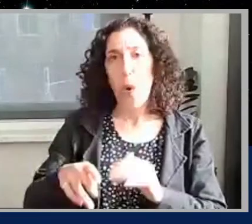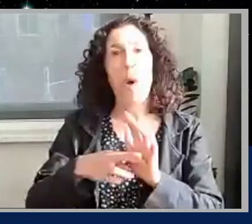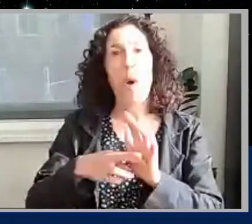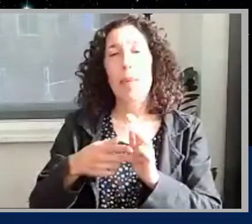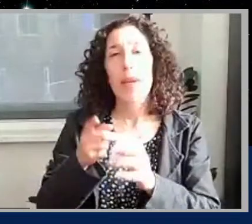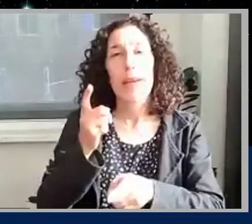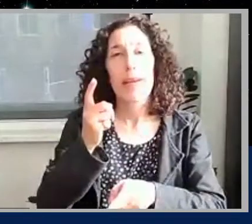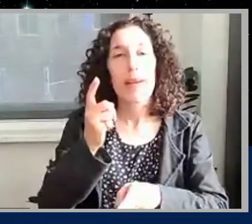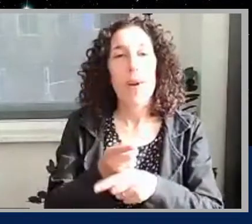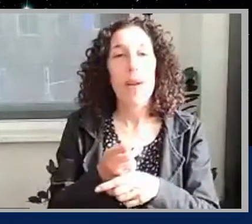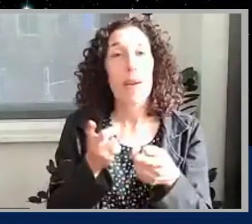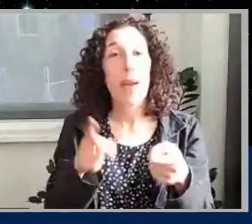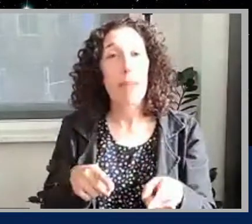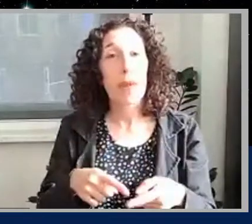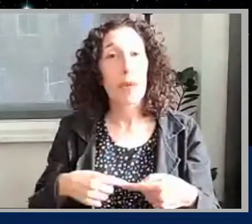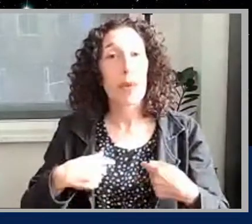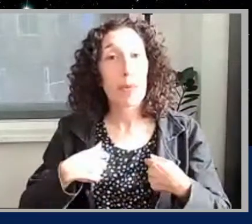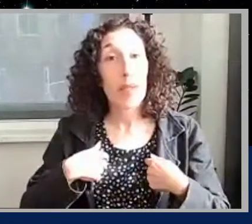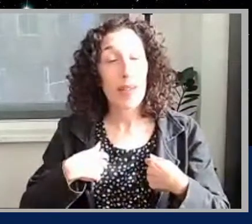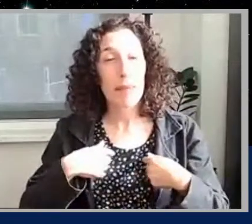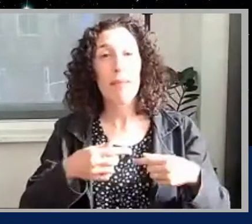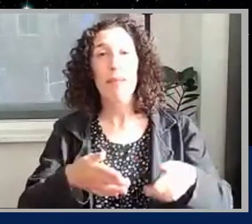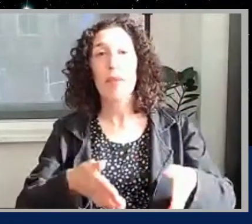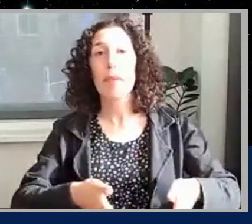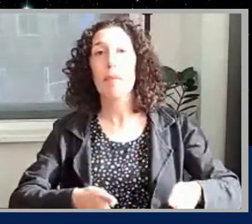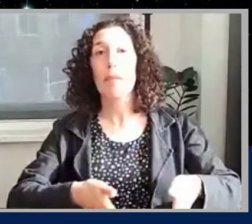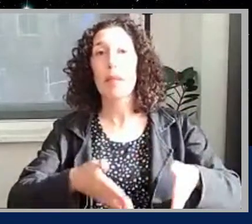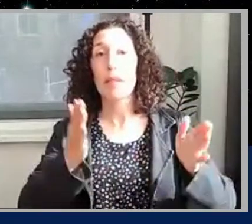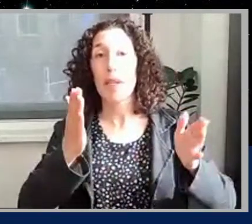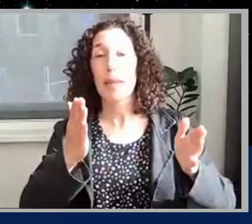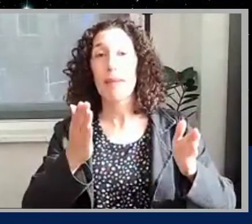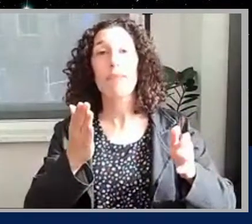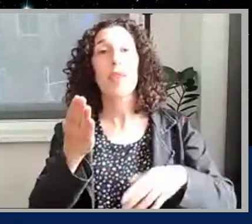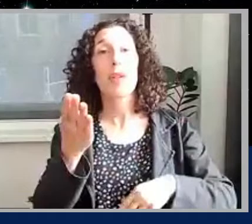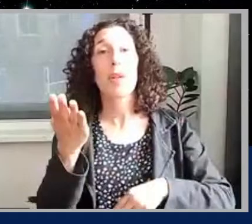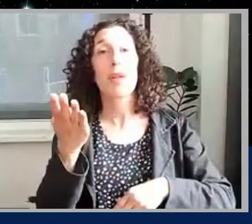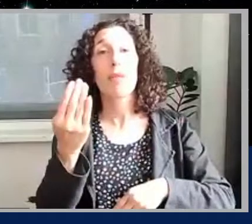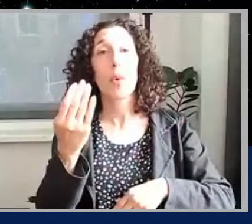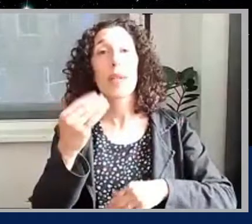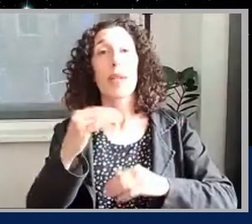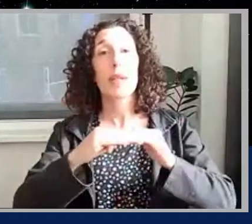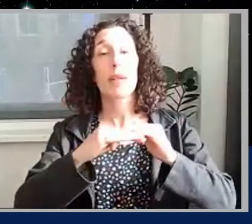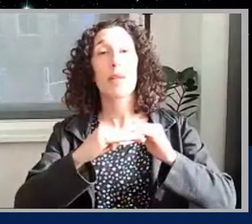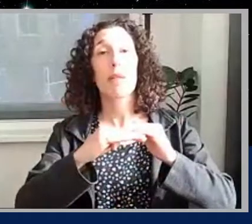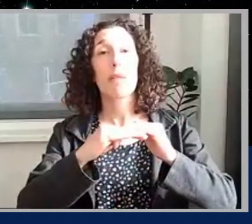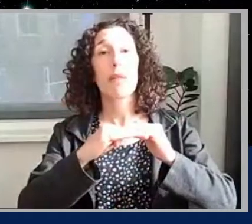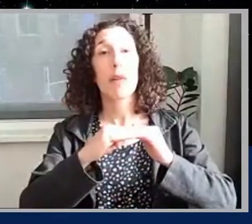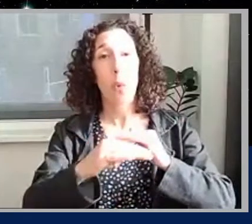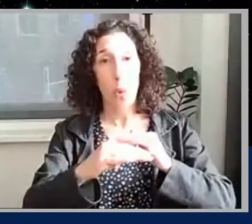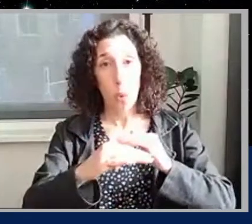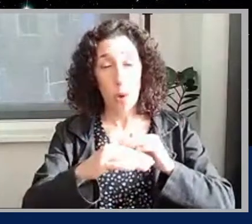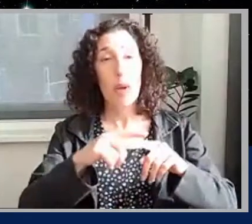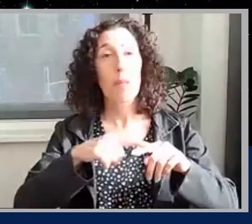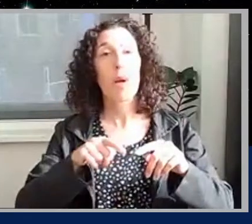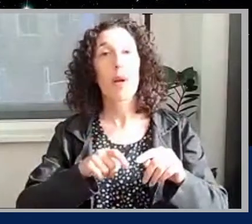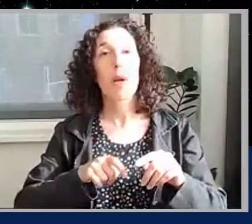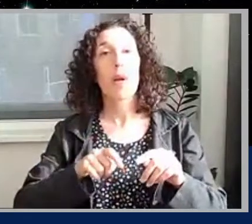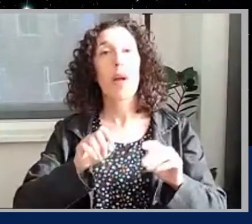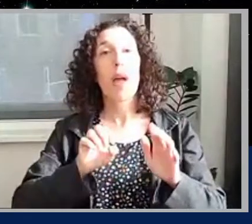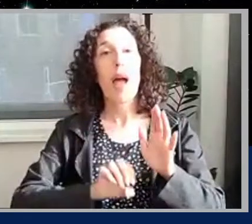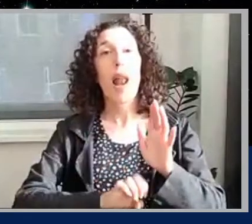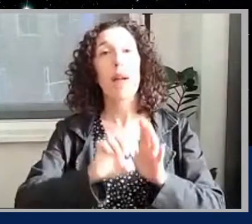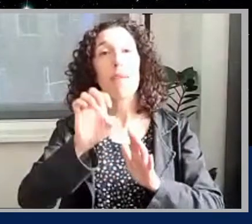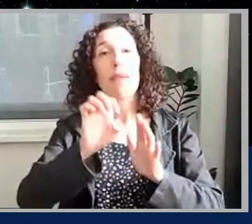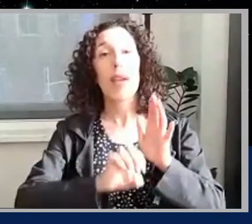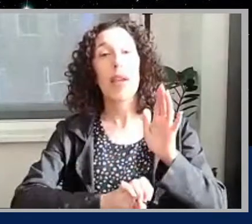had 14 floors. The elevator only went to 13, and the observatory was on the roof, which is technically 15. I think I know what you're